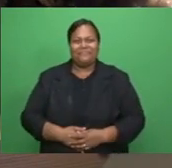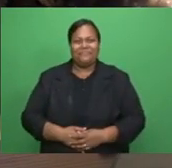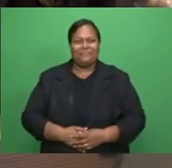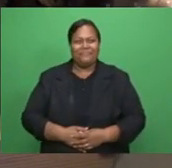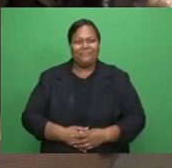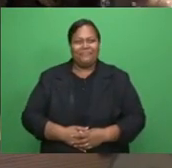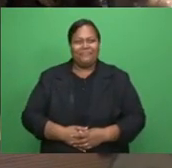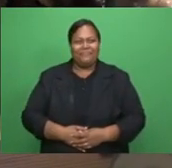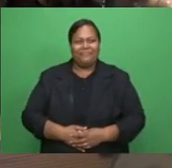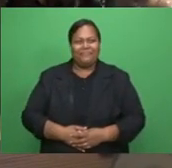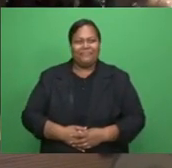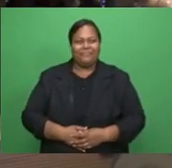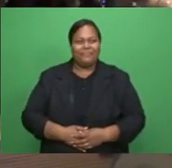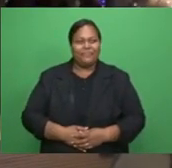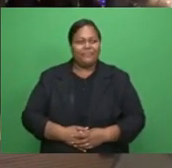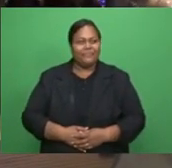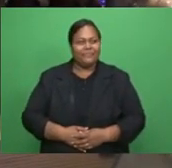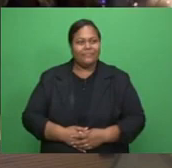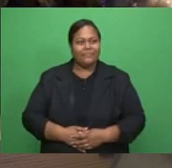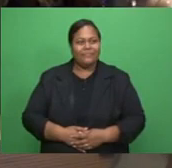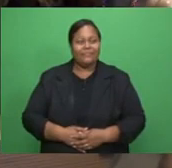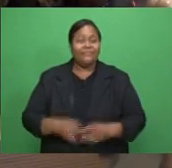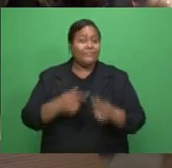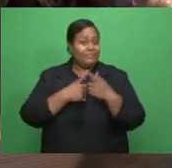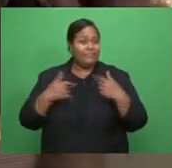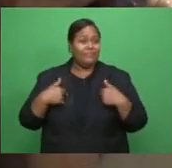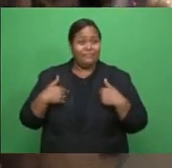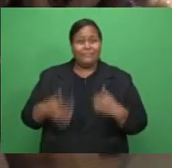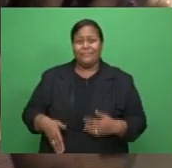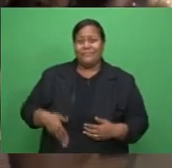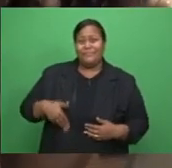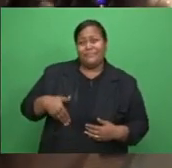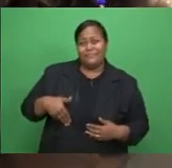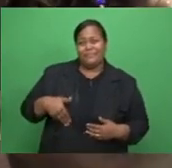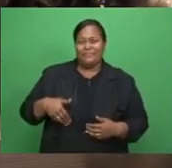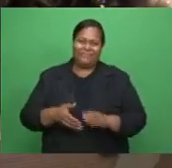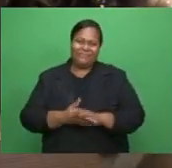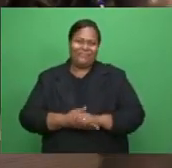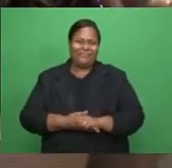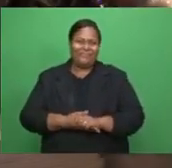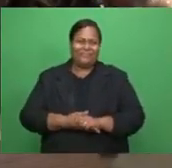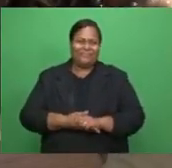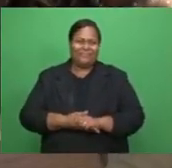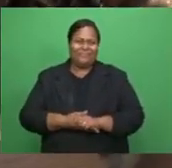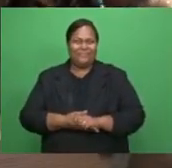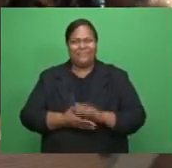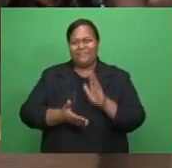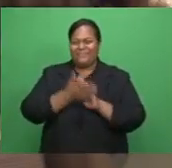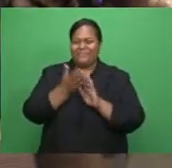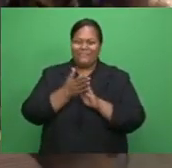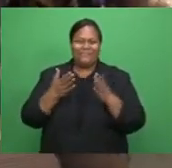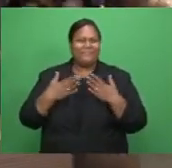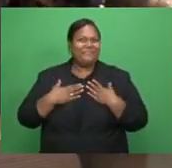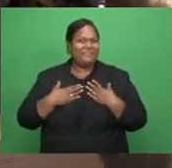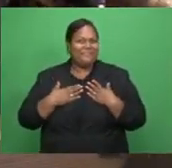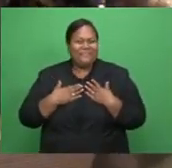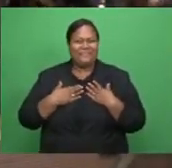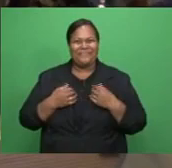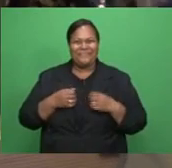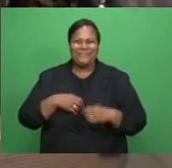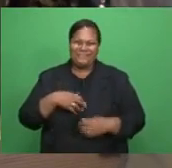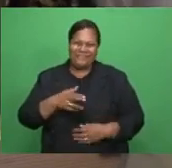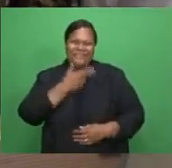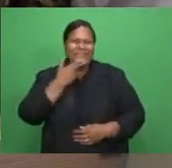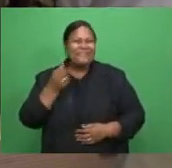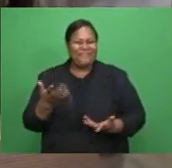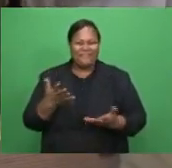we were like feeling that high collar. Imagine with all other hotels are